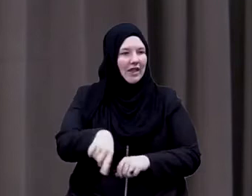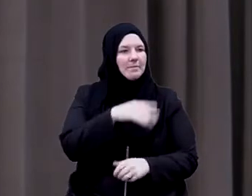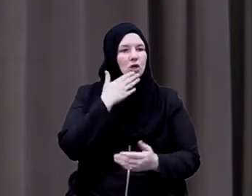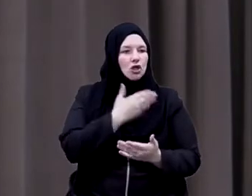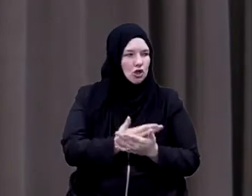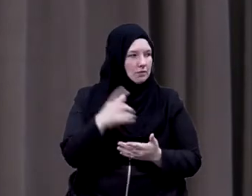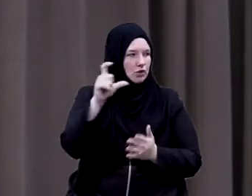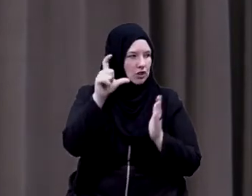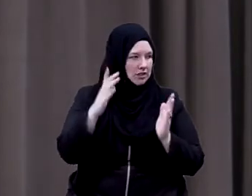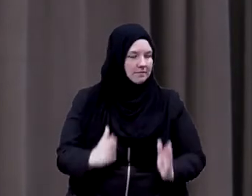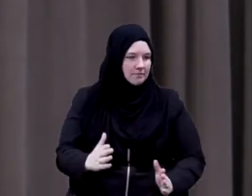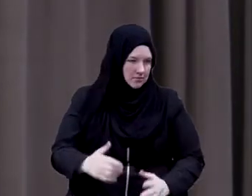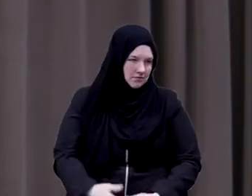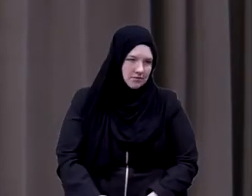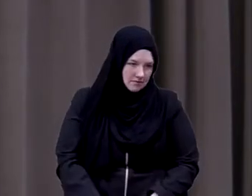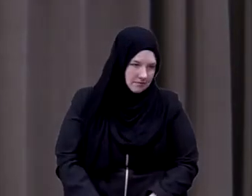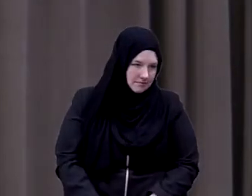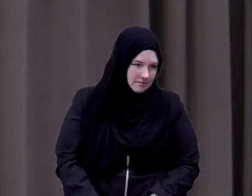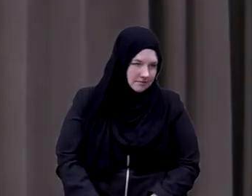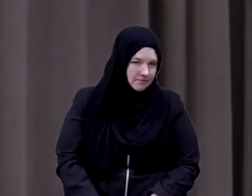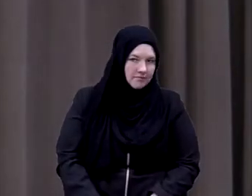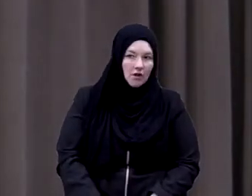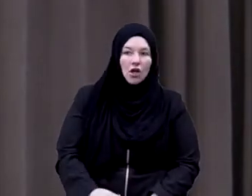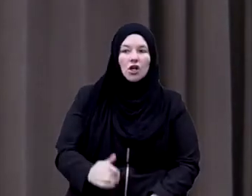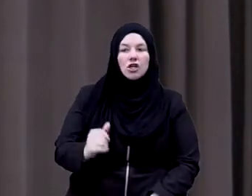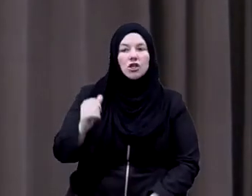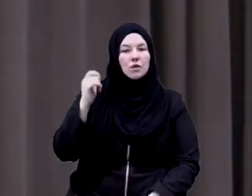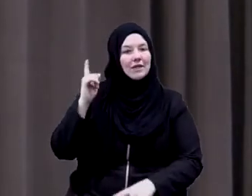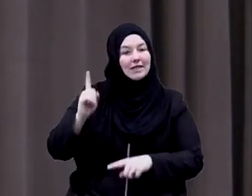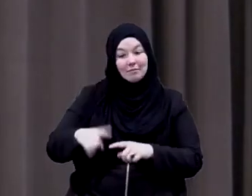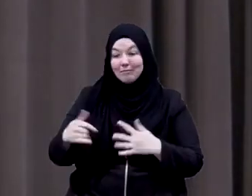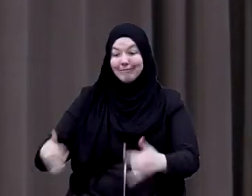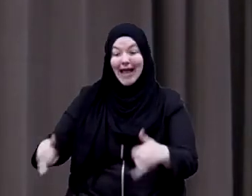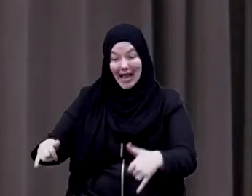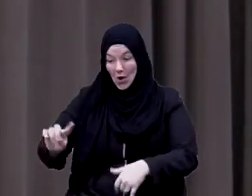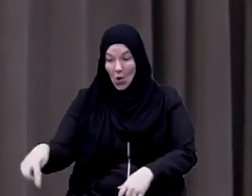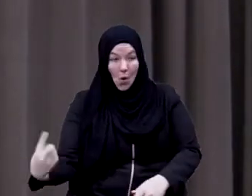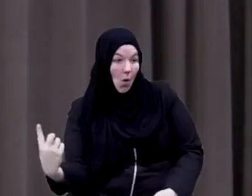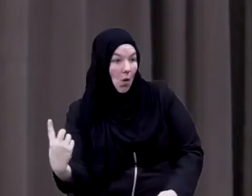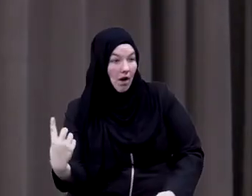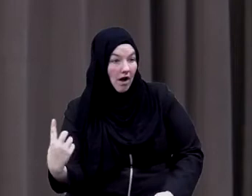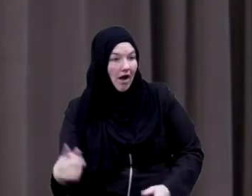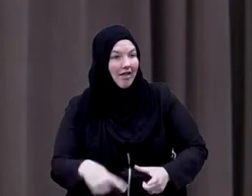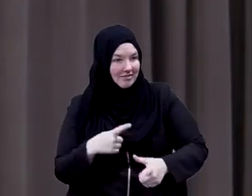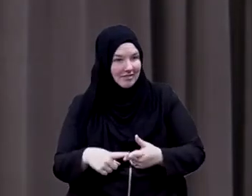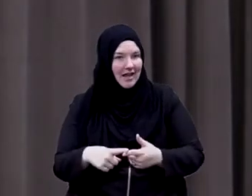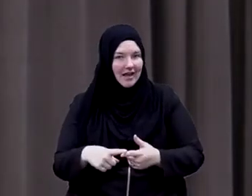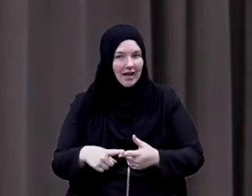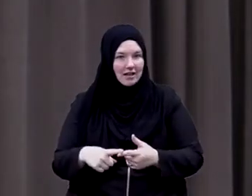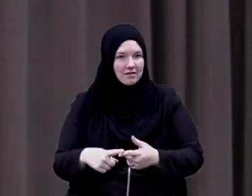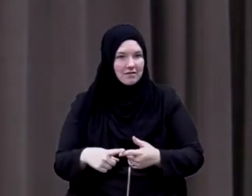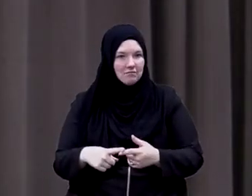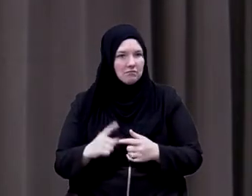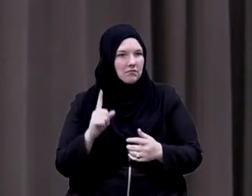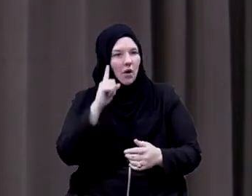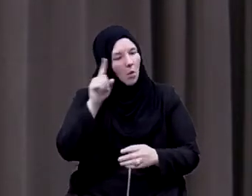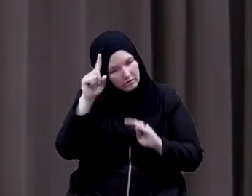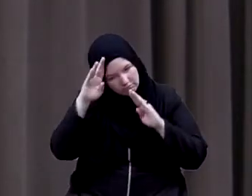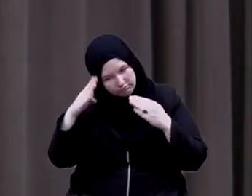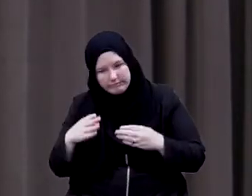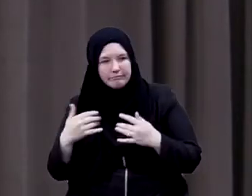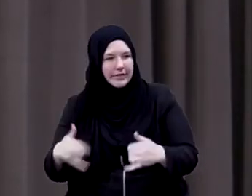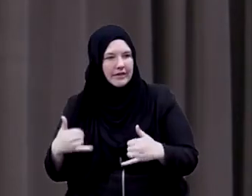want. You're not going to raise their potential and let them achieve their potential by